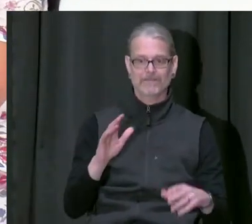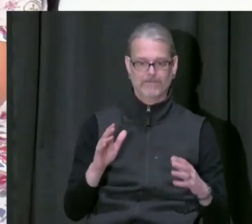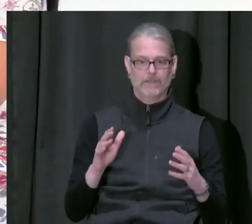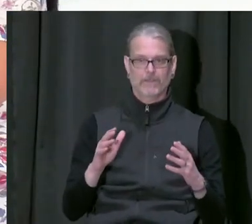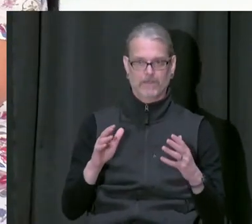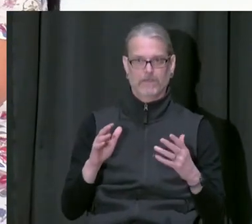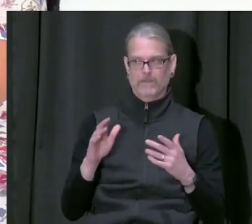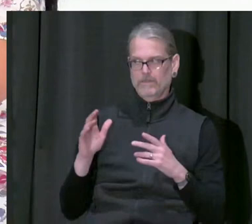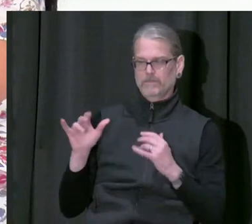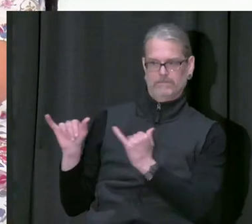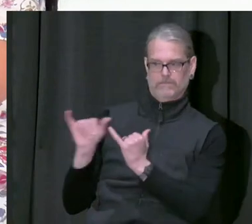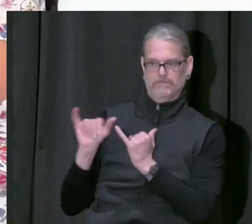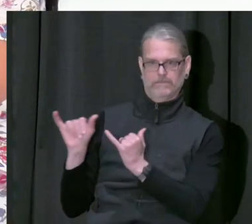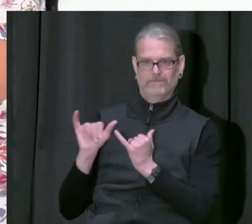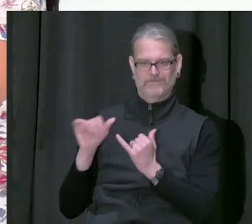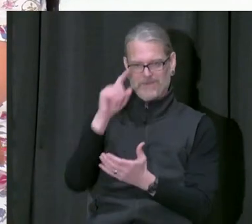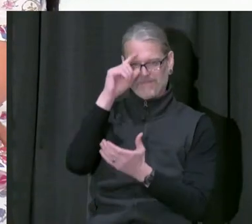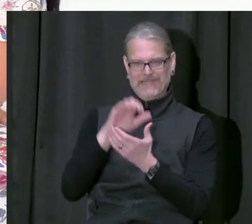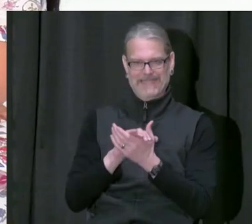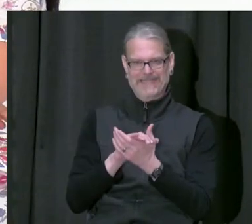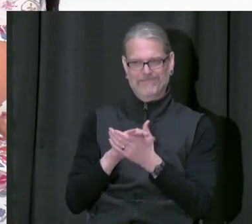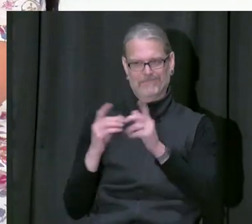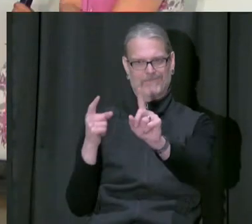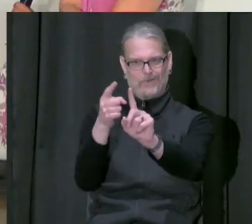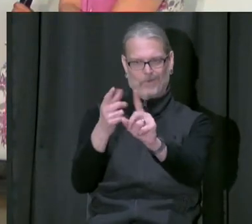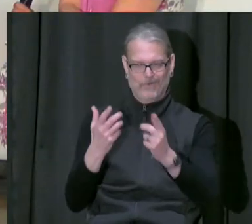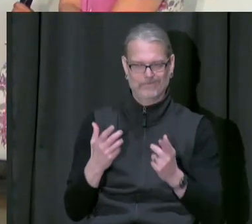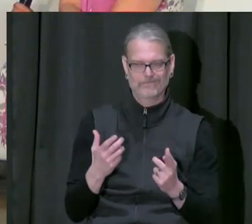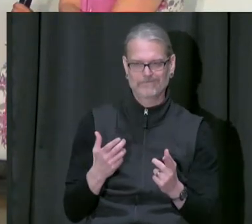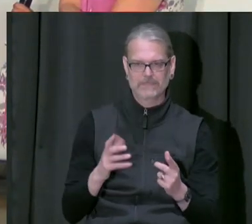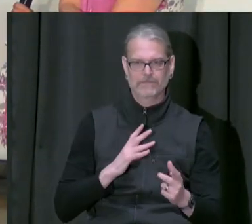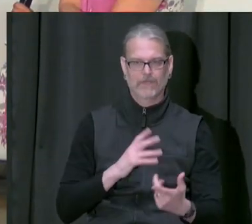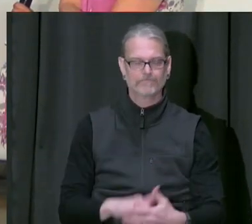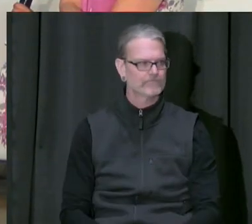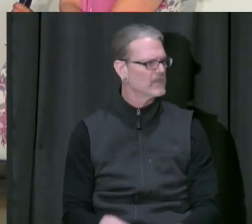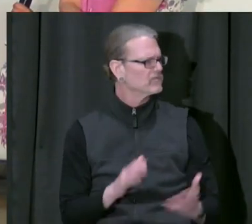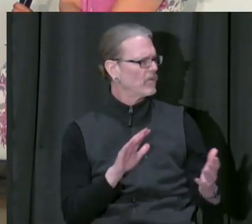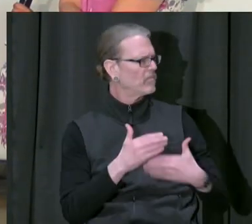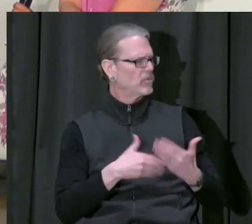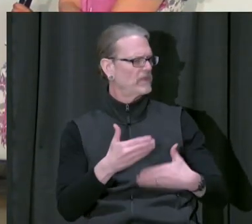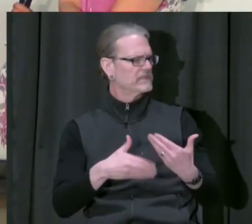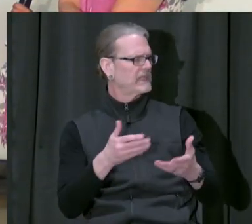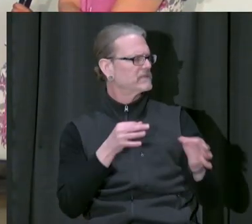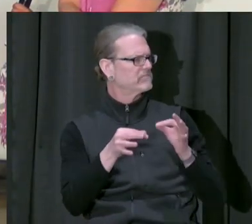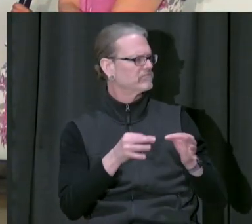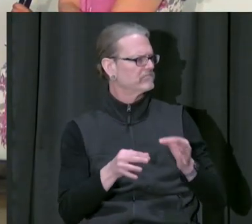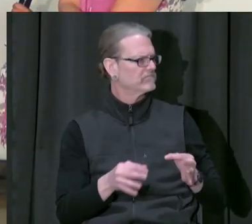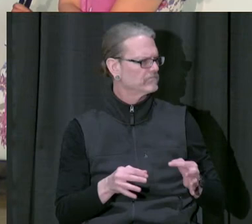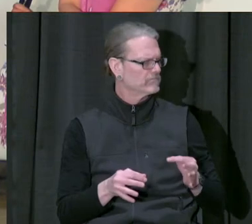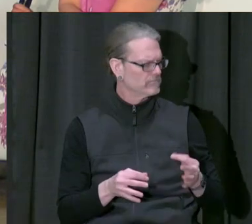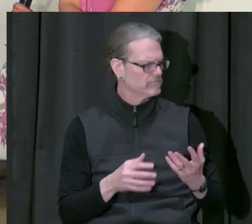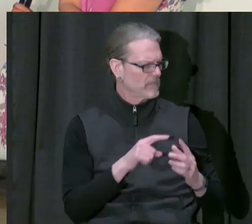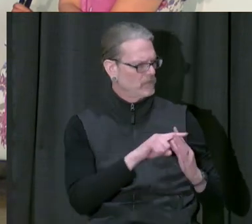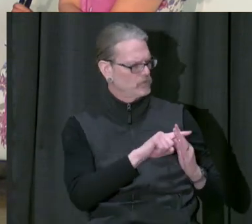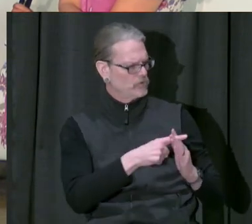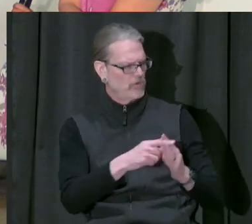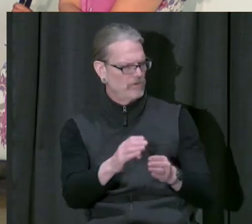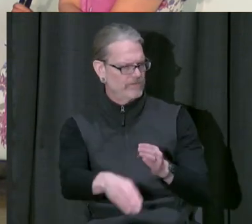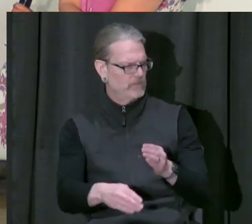around the same, you know, but yeah. So what's the process, can you describe, that you go through when you address